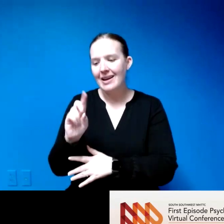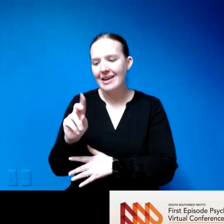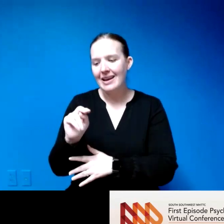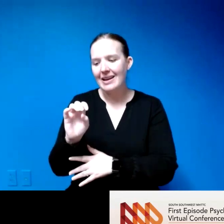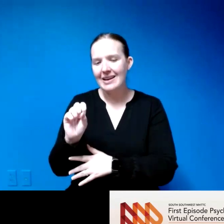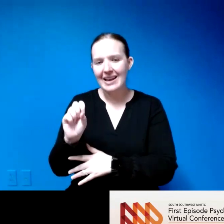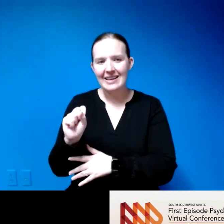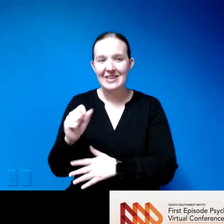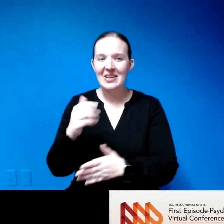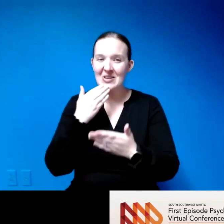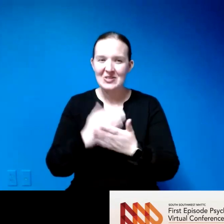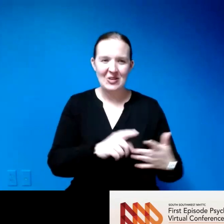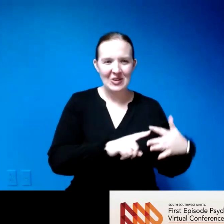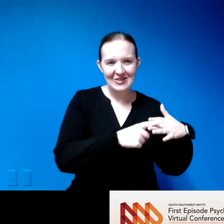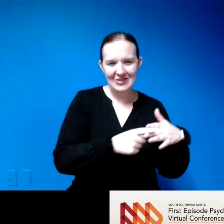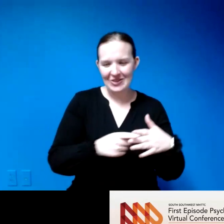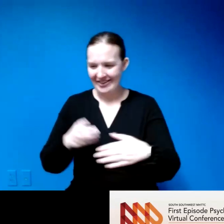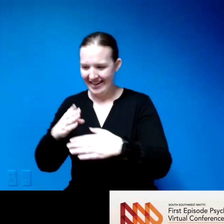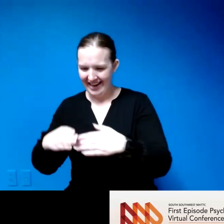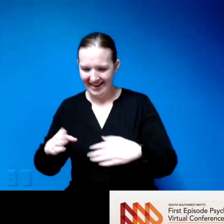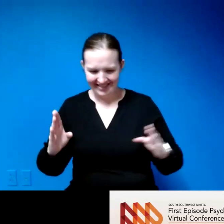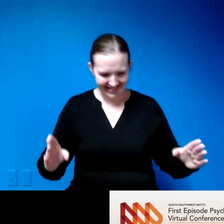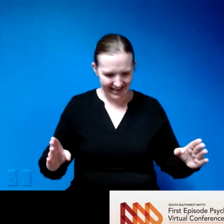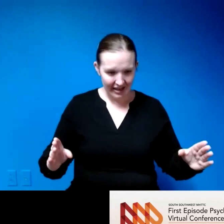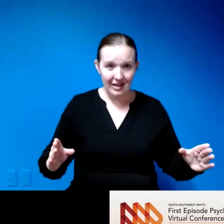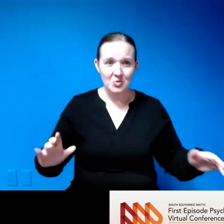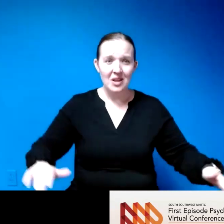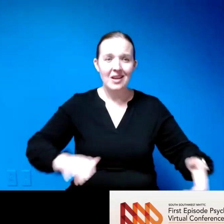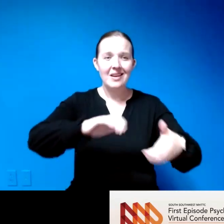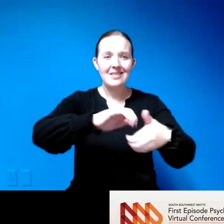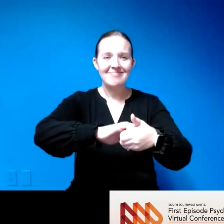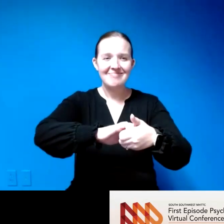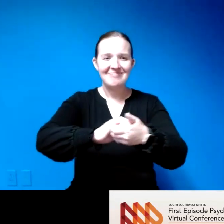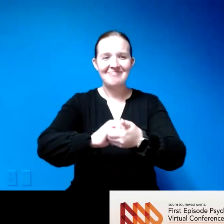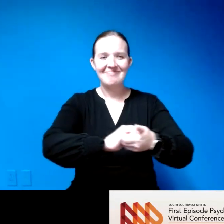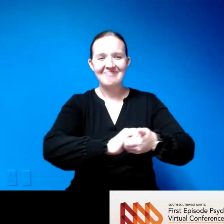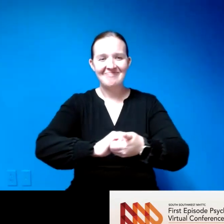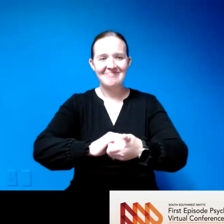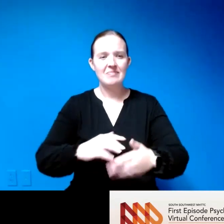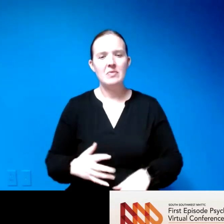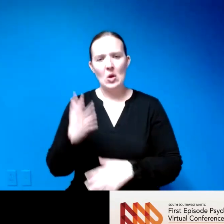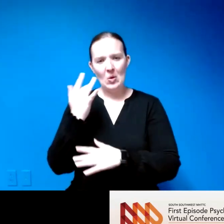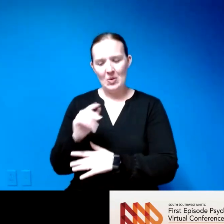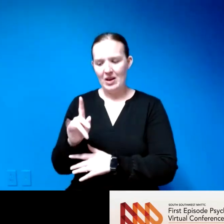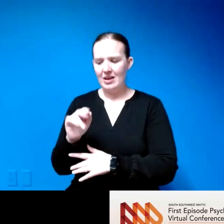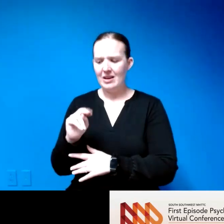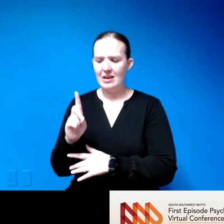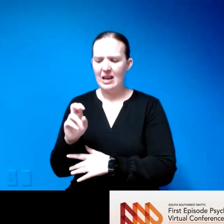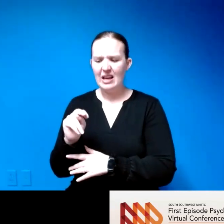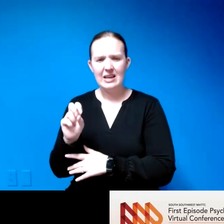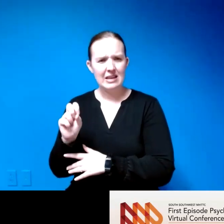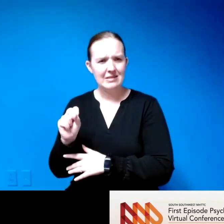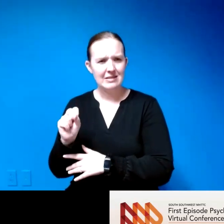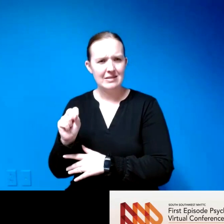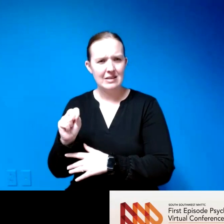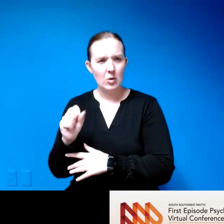good book, ends compassion and kindness, and they go together. So why kindness and how kindness? And I'll